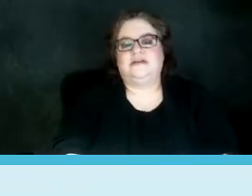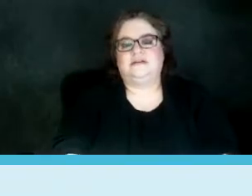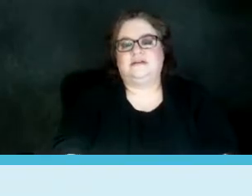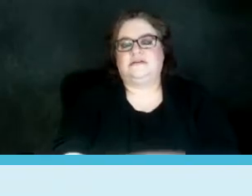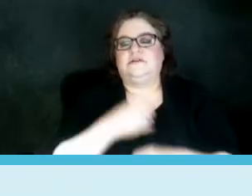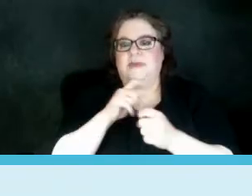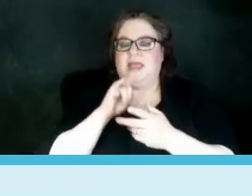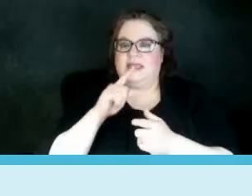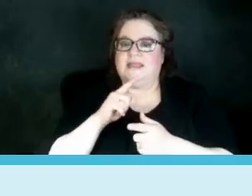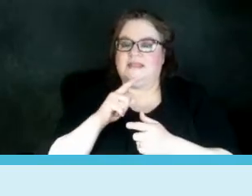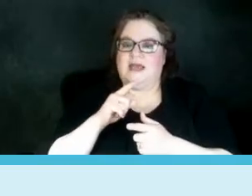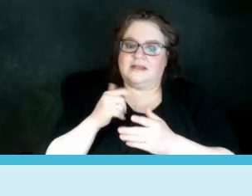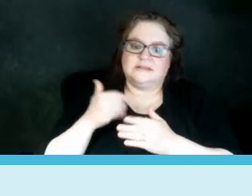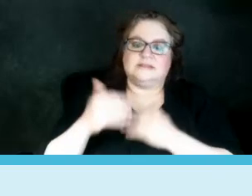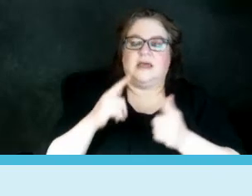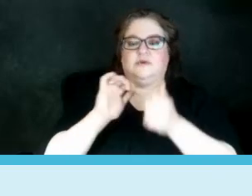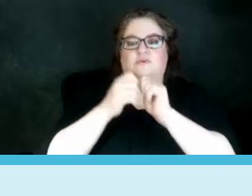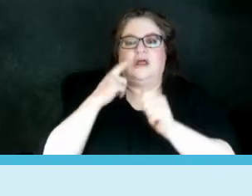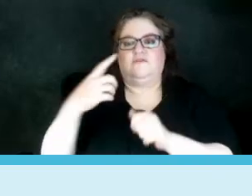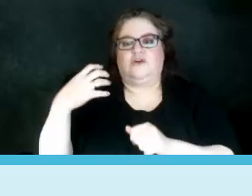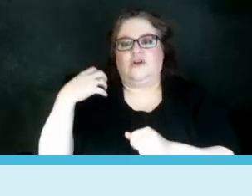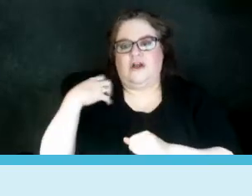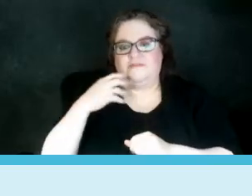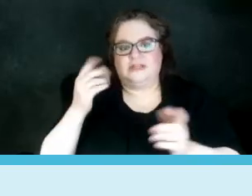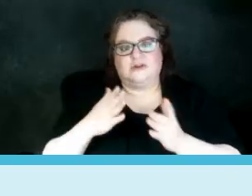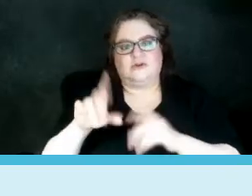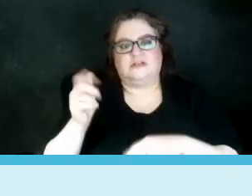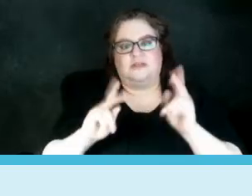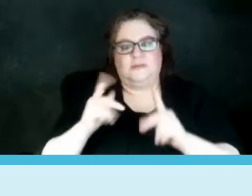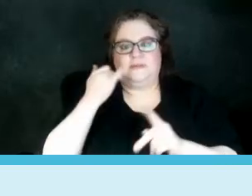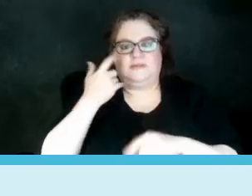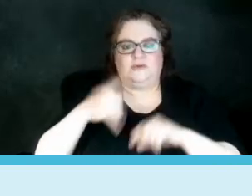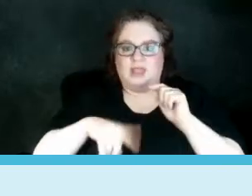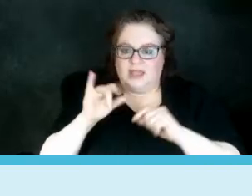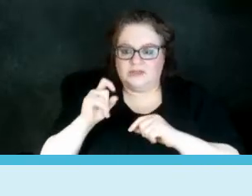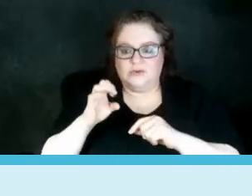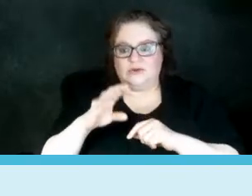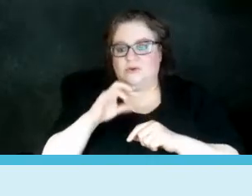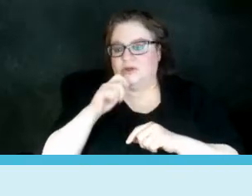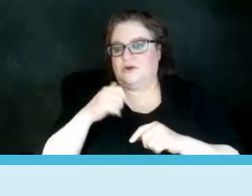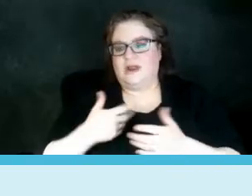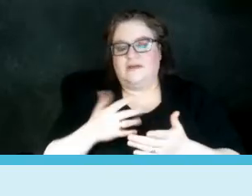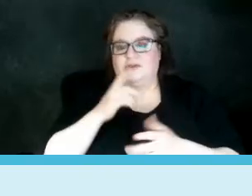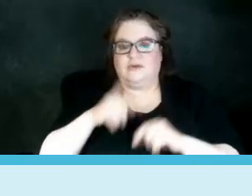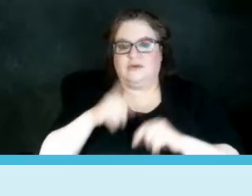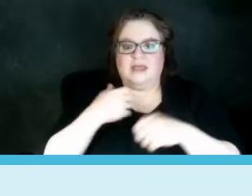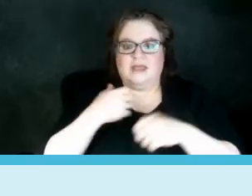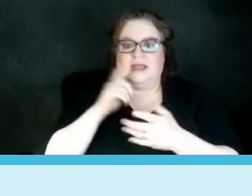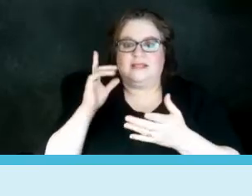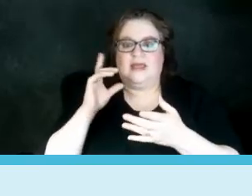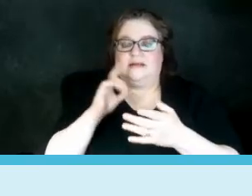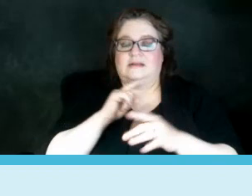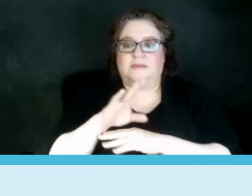that substantial step and run for office and encourage others. If you can't do it, you're not able to make the commitment,